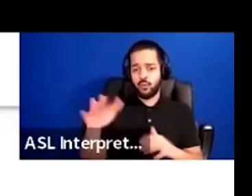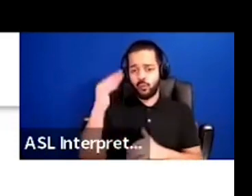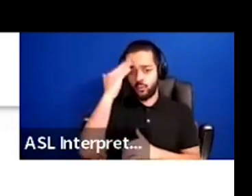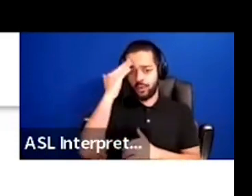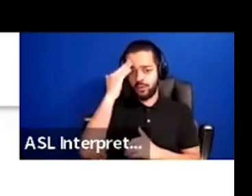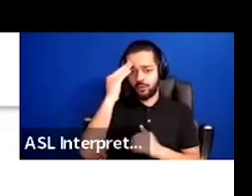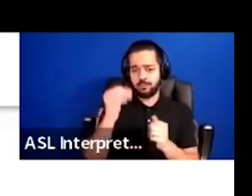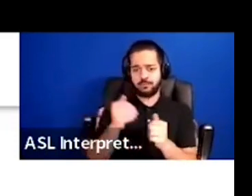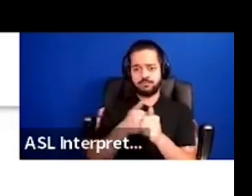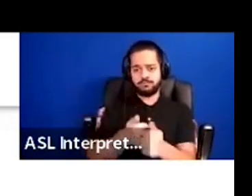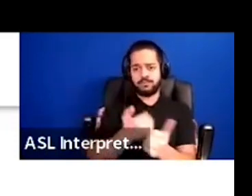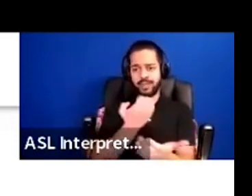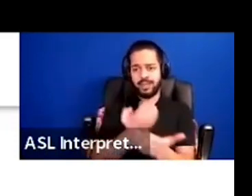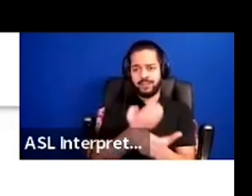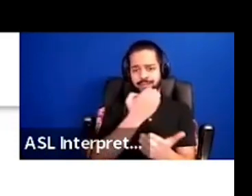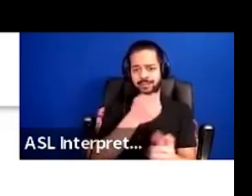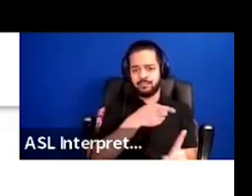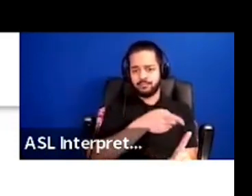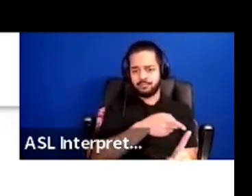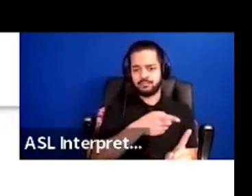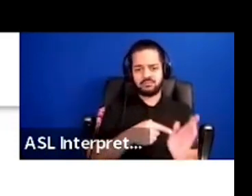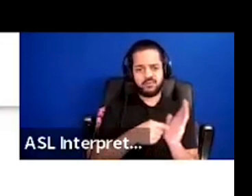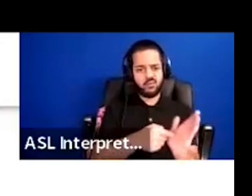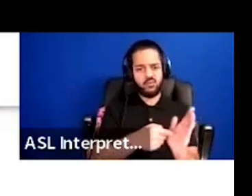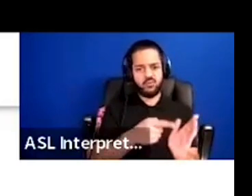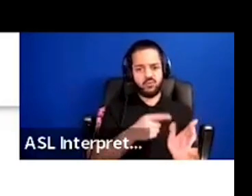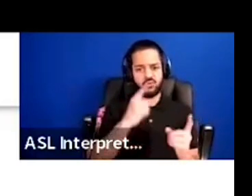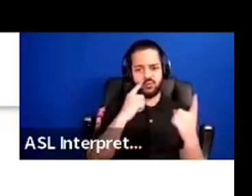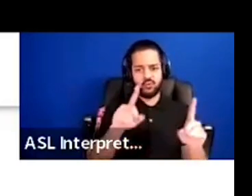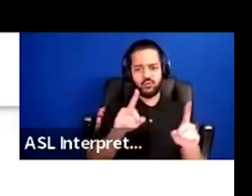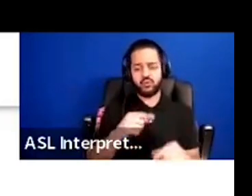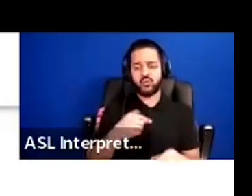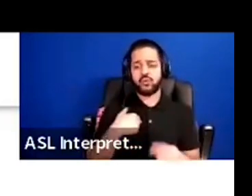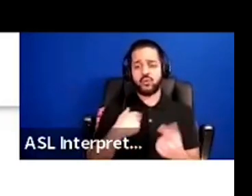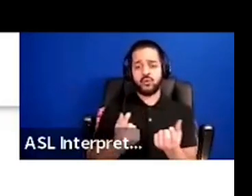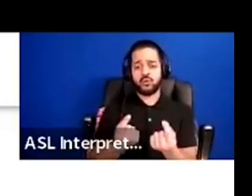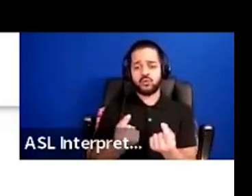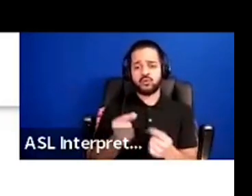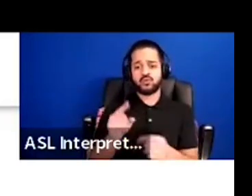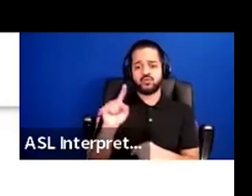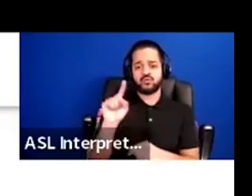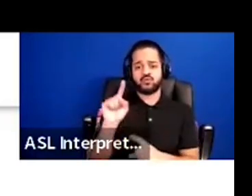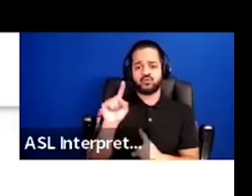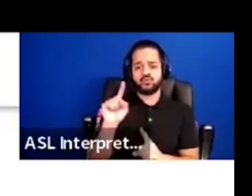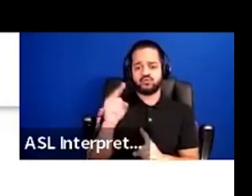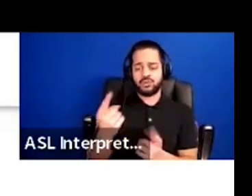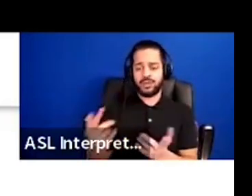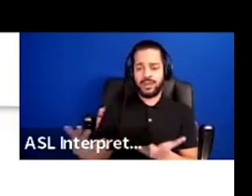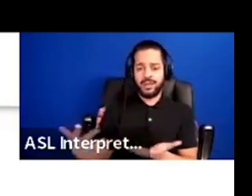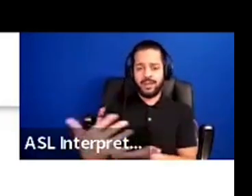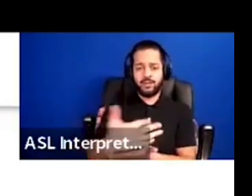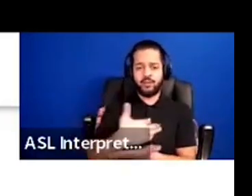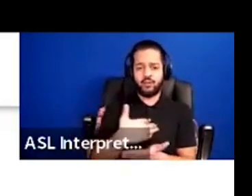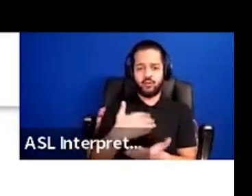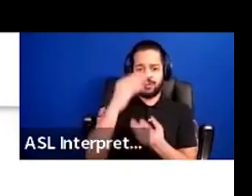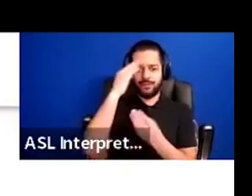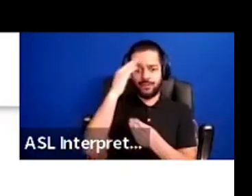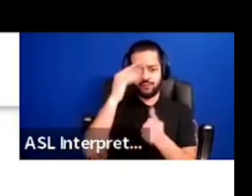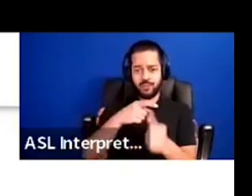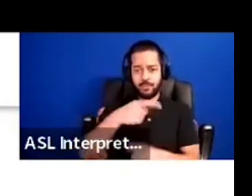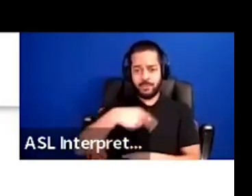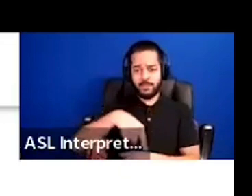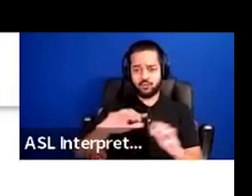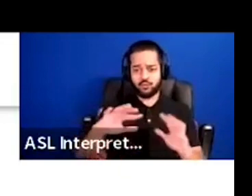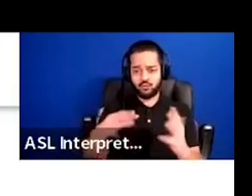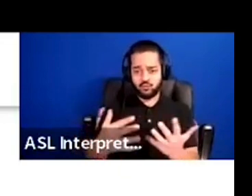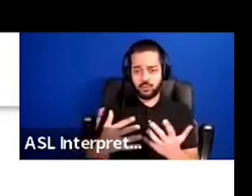evidence base is shown to work. What we need to do is gather and glean from this group and pretty much the state is